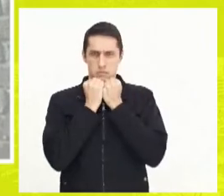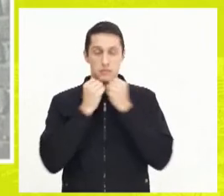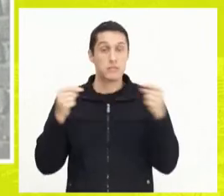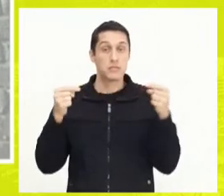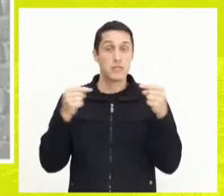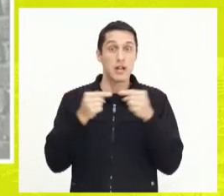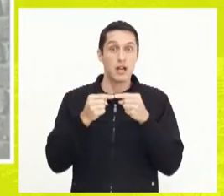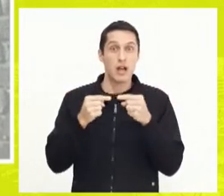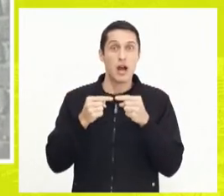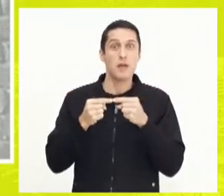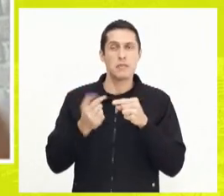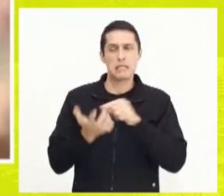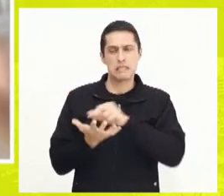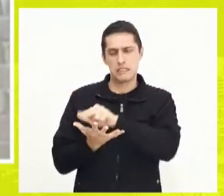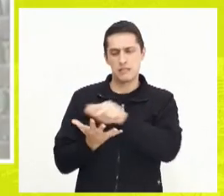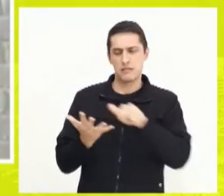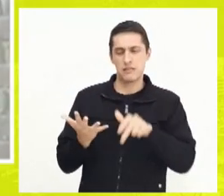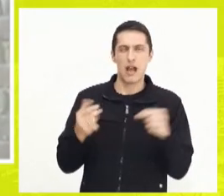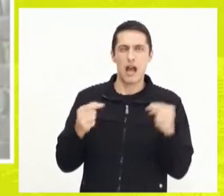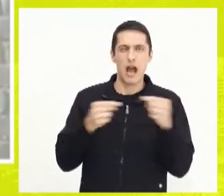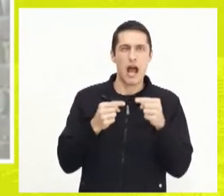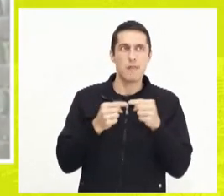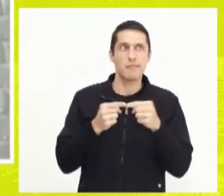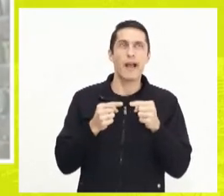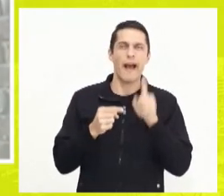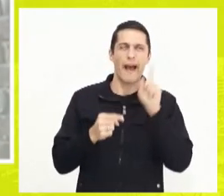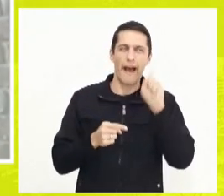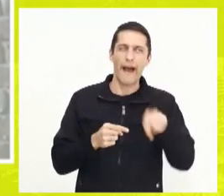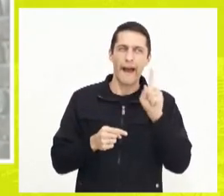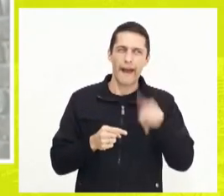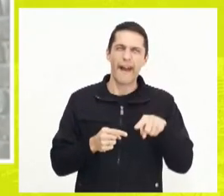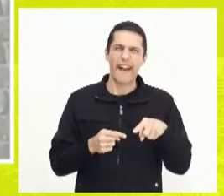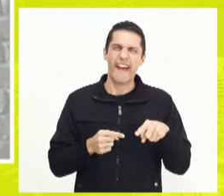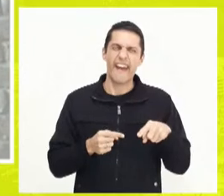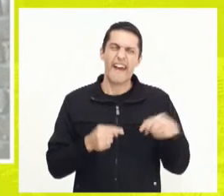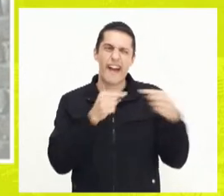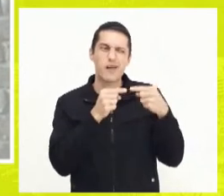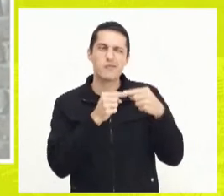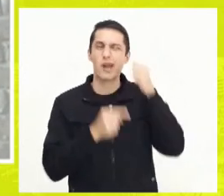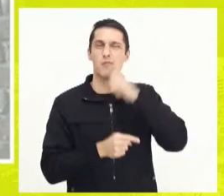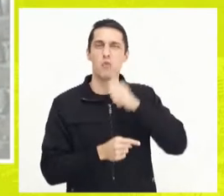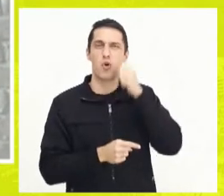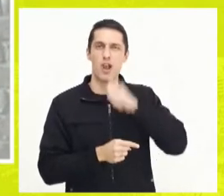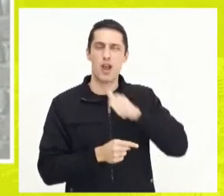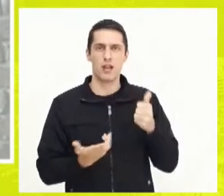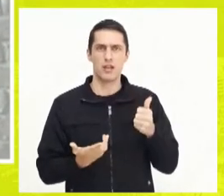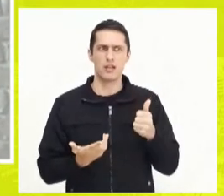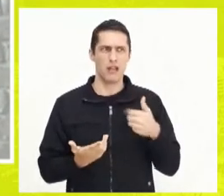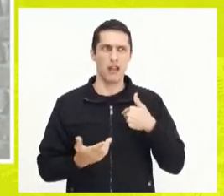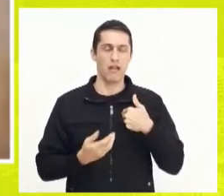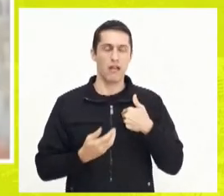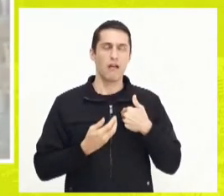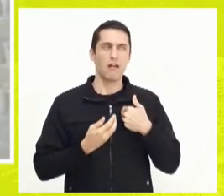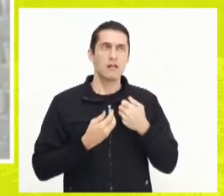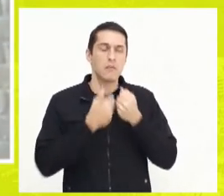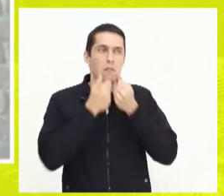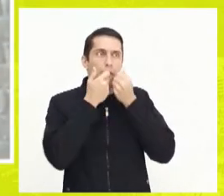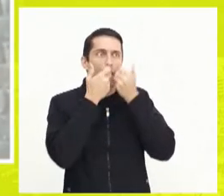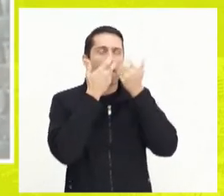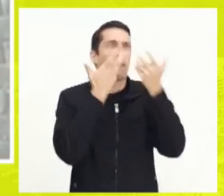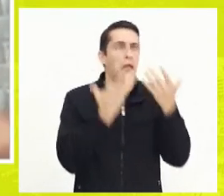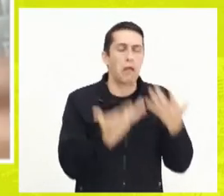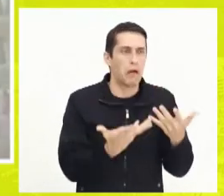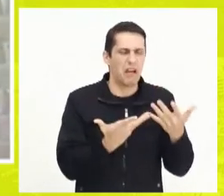not to talk about their emotions because these were feminine characteristics